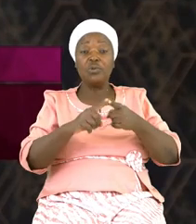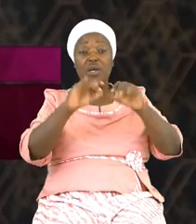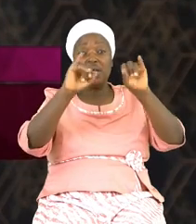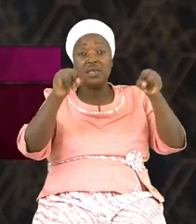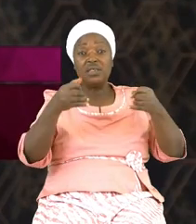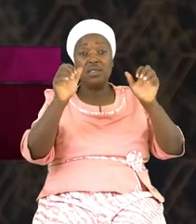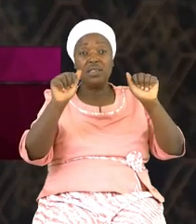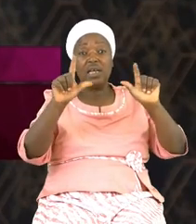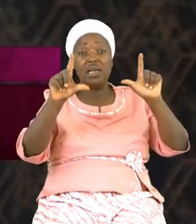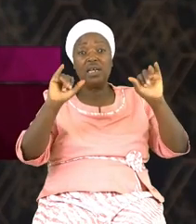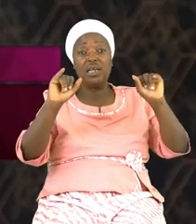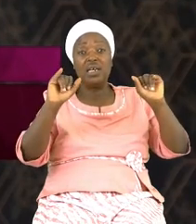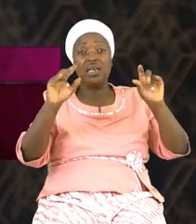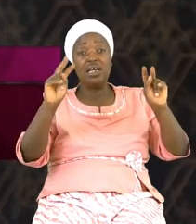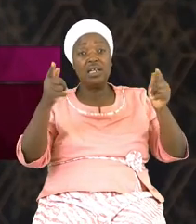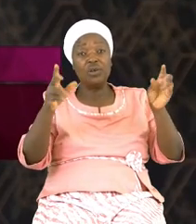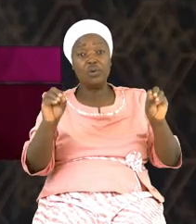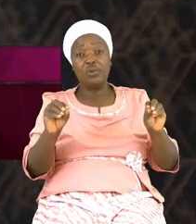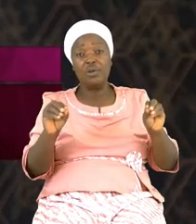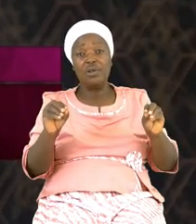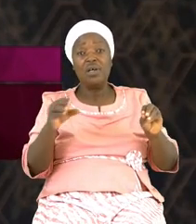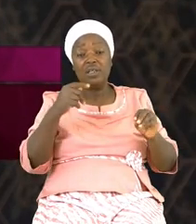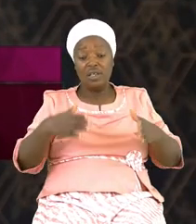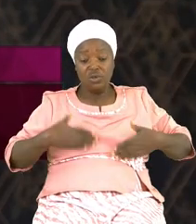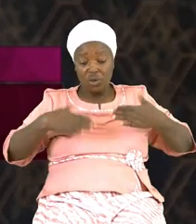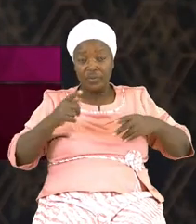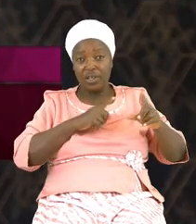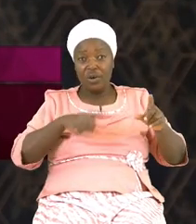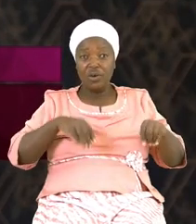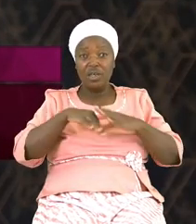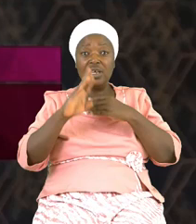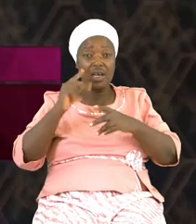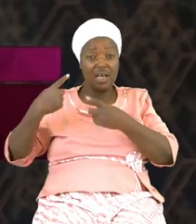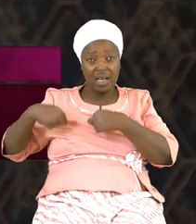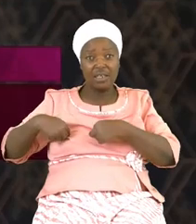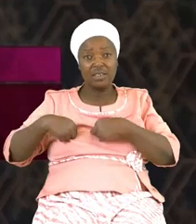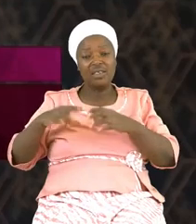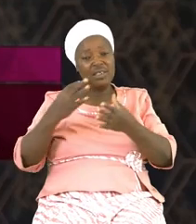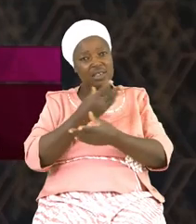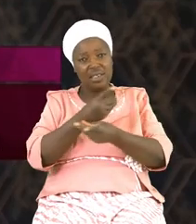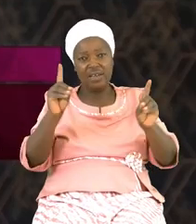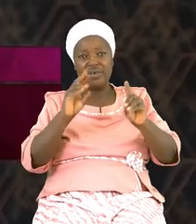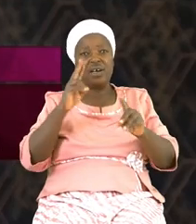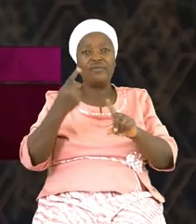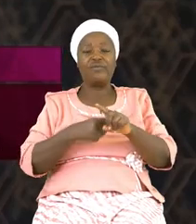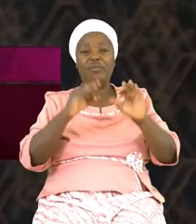Lord in her heart, delivered her of fibroid.